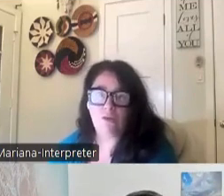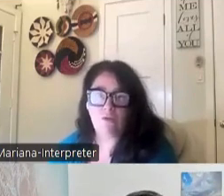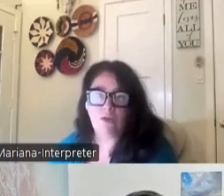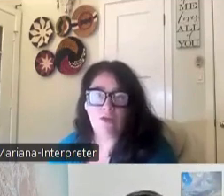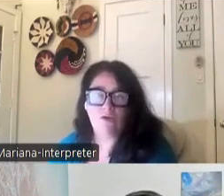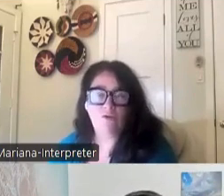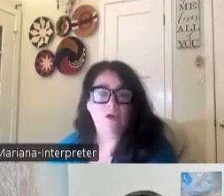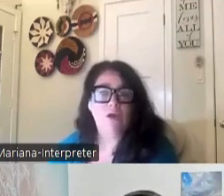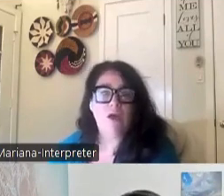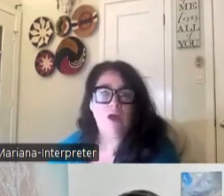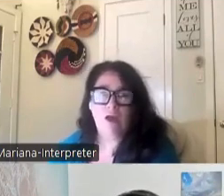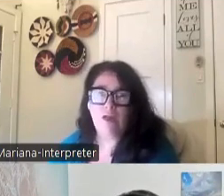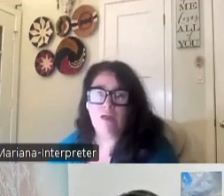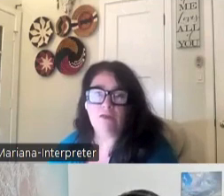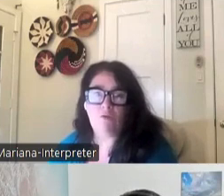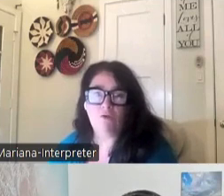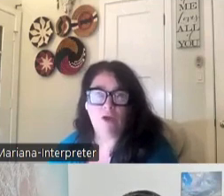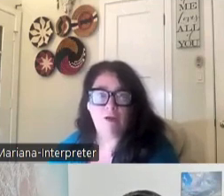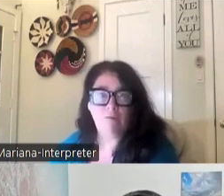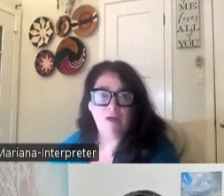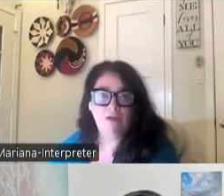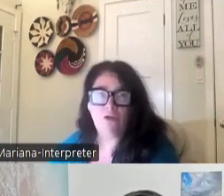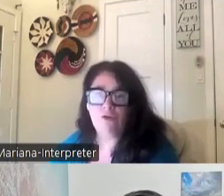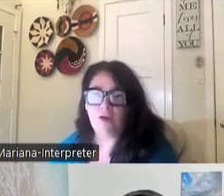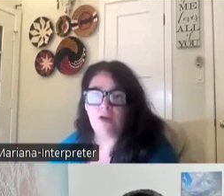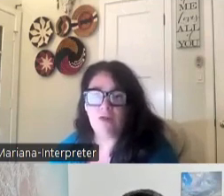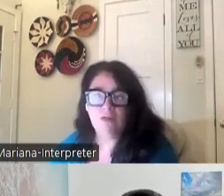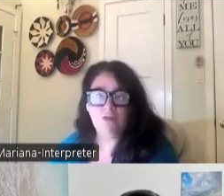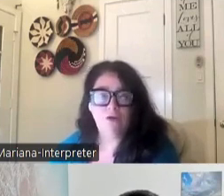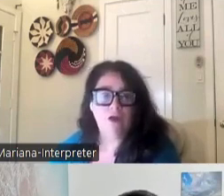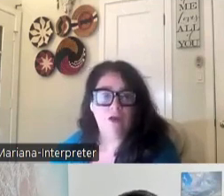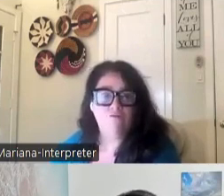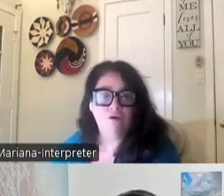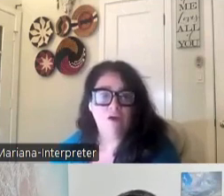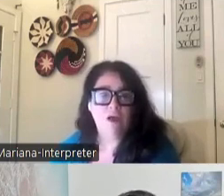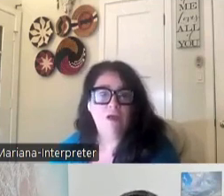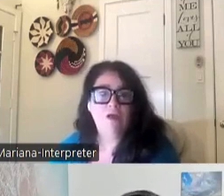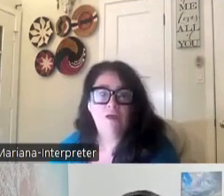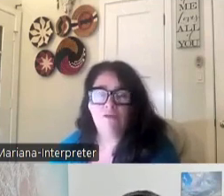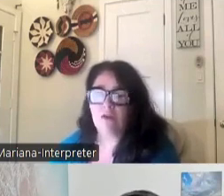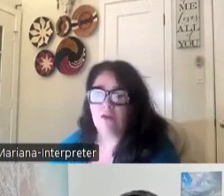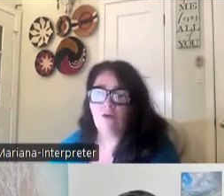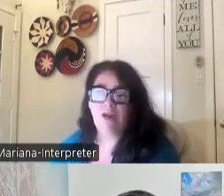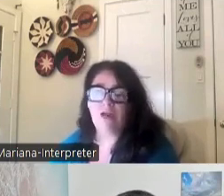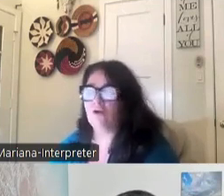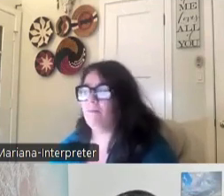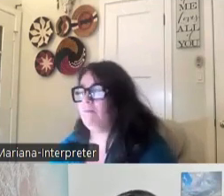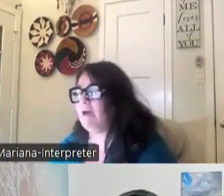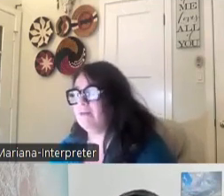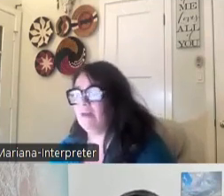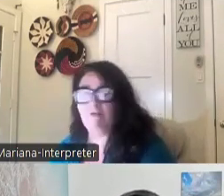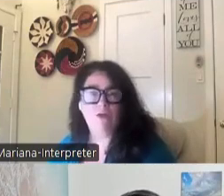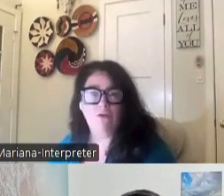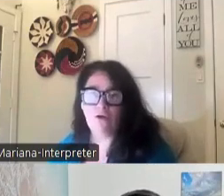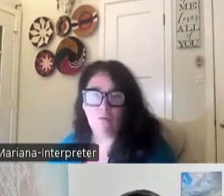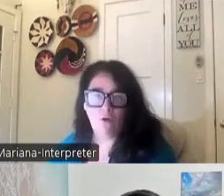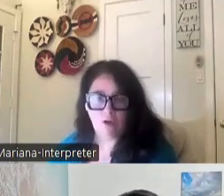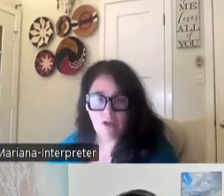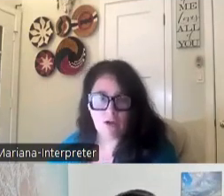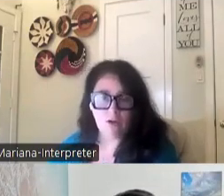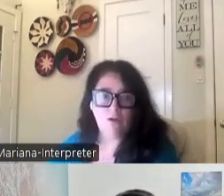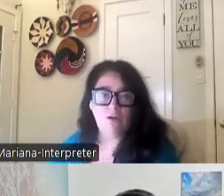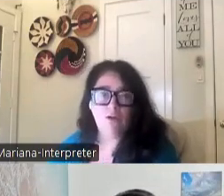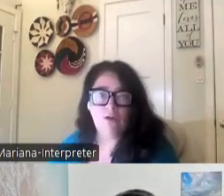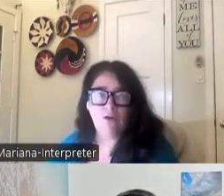inland parts of California have experienced their hottest summer on record, and the immediate coast has been relatively close to the 20th